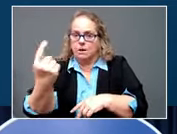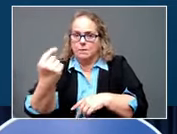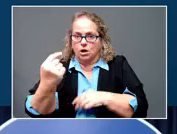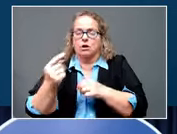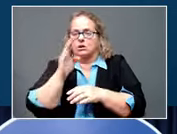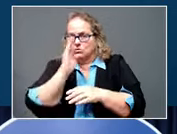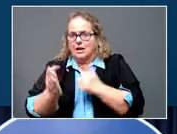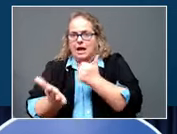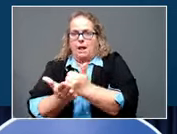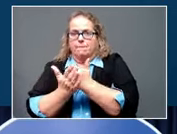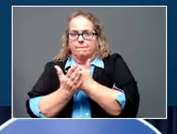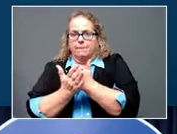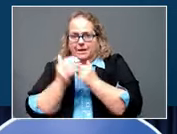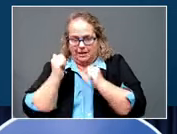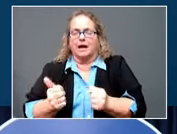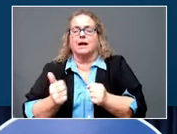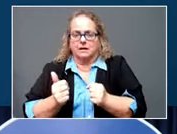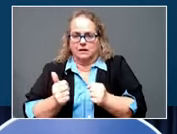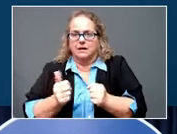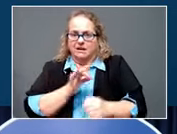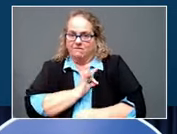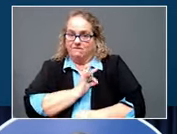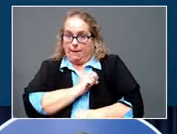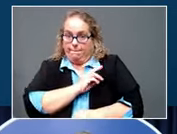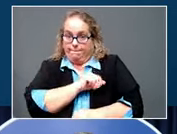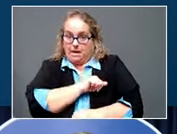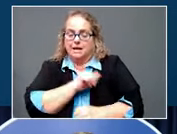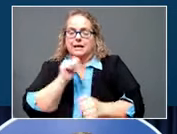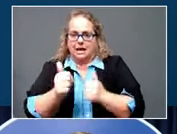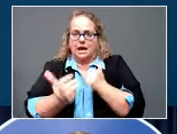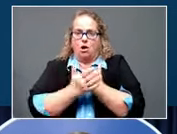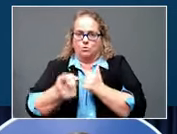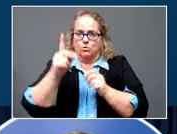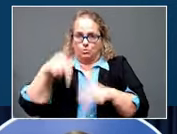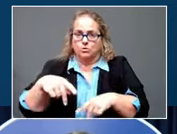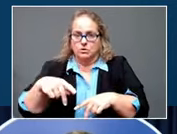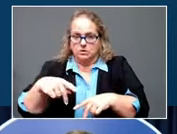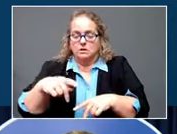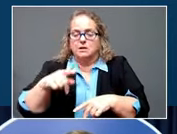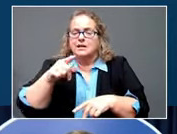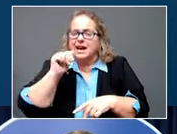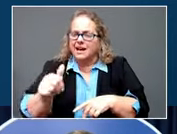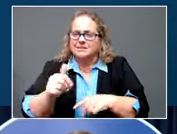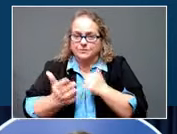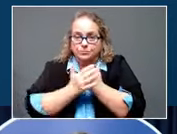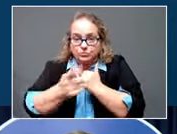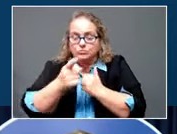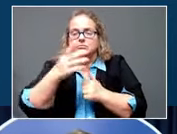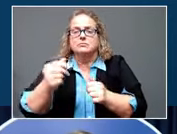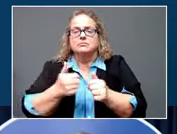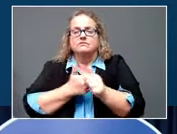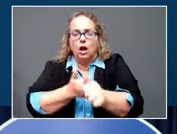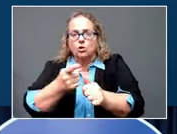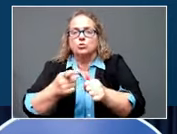but ultimately help you follow your claim. And I believe we've been doing collectively as a state,